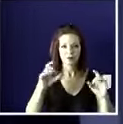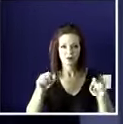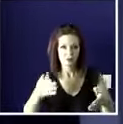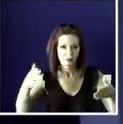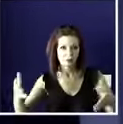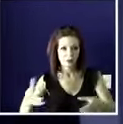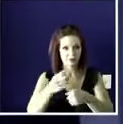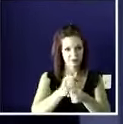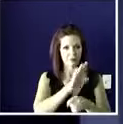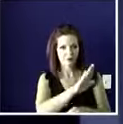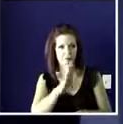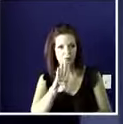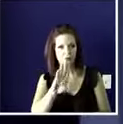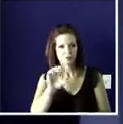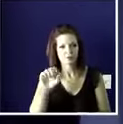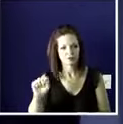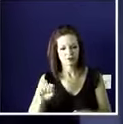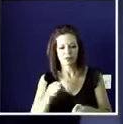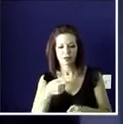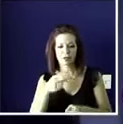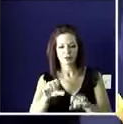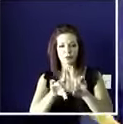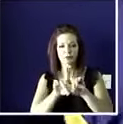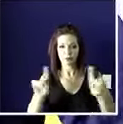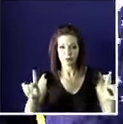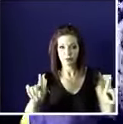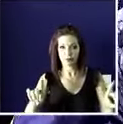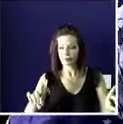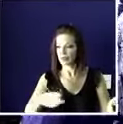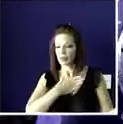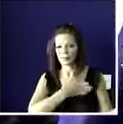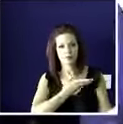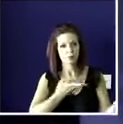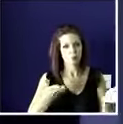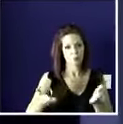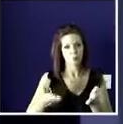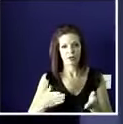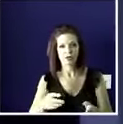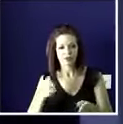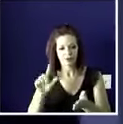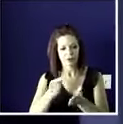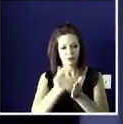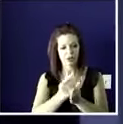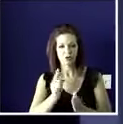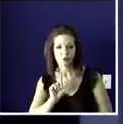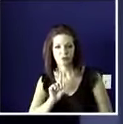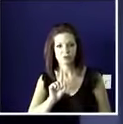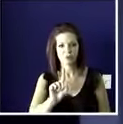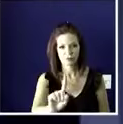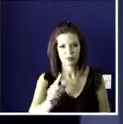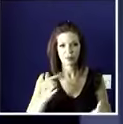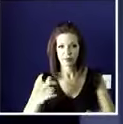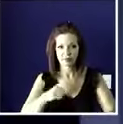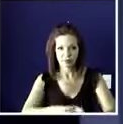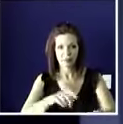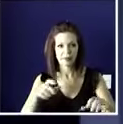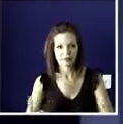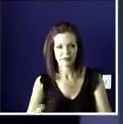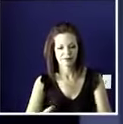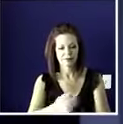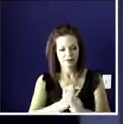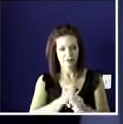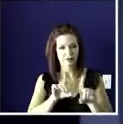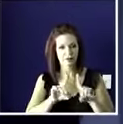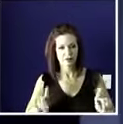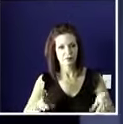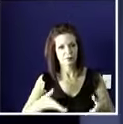Blue Springs South High School diploma. Ushers, would you please bring the graduates forward at this time so that they can receive their diploma as